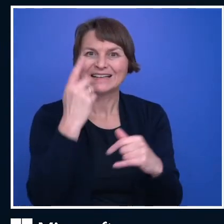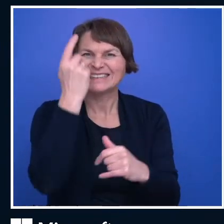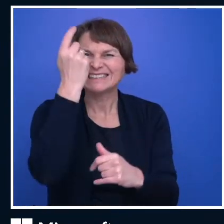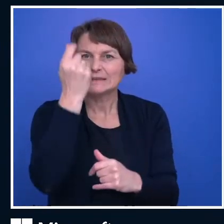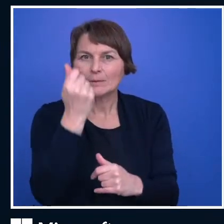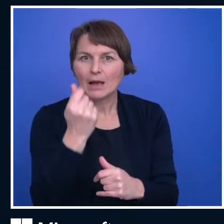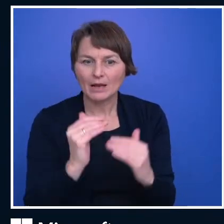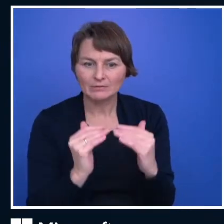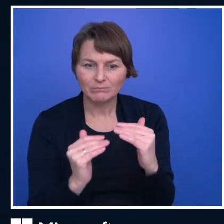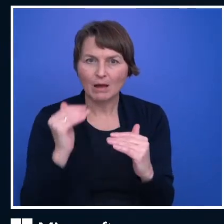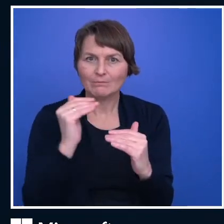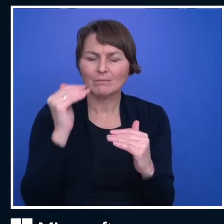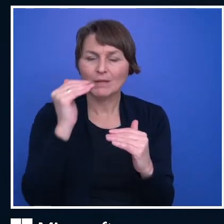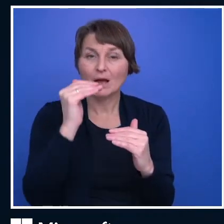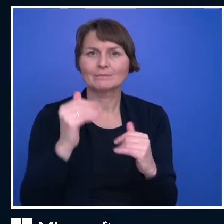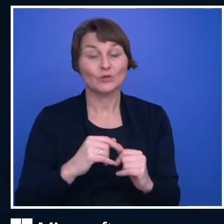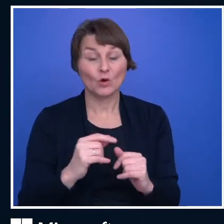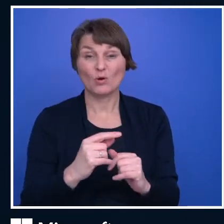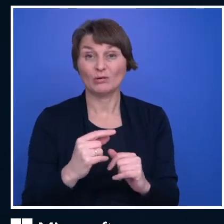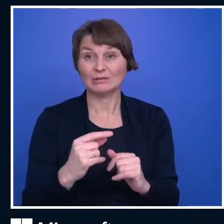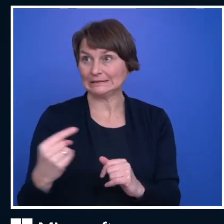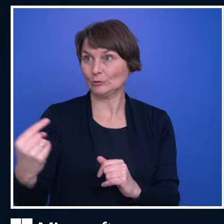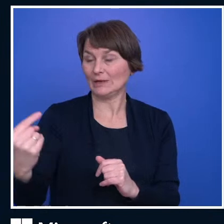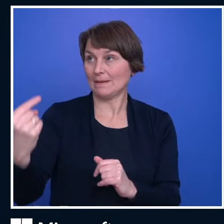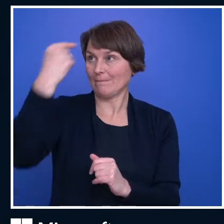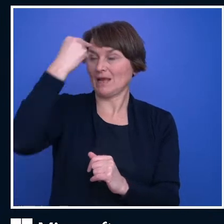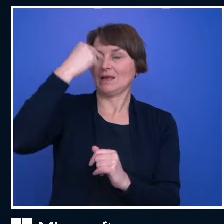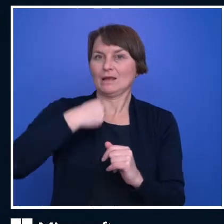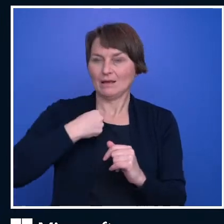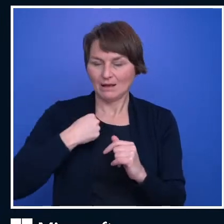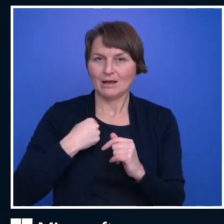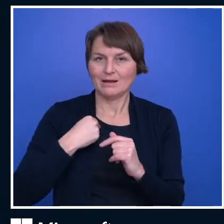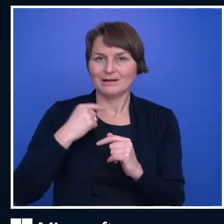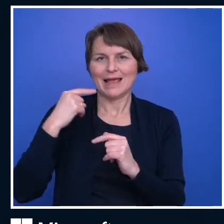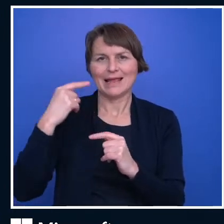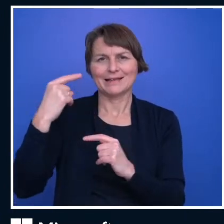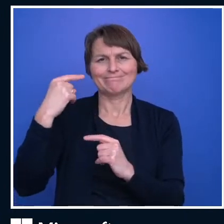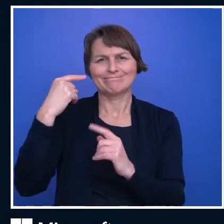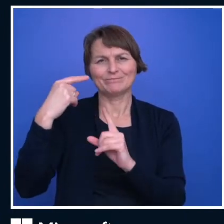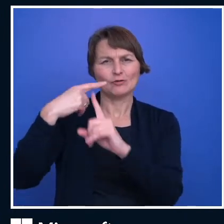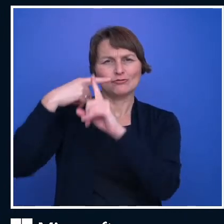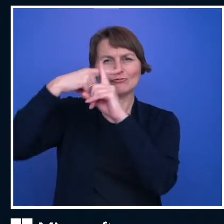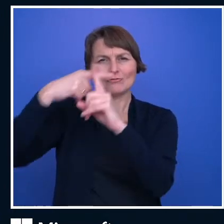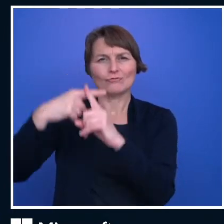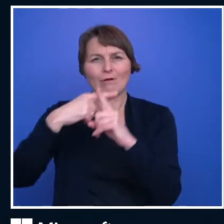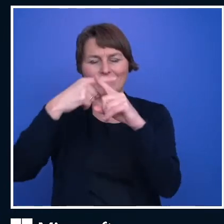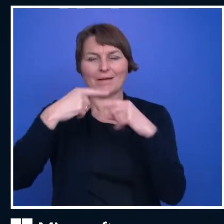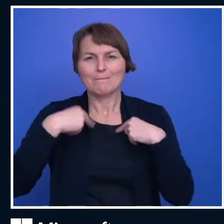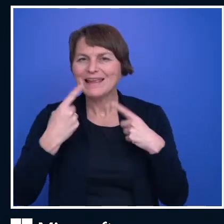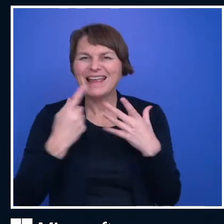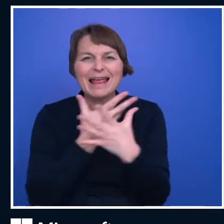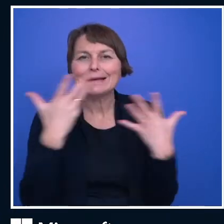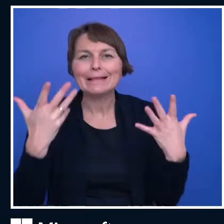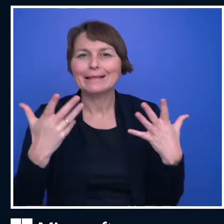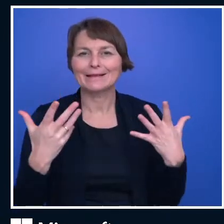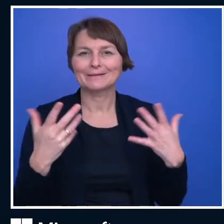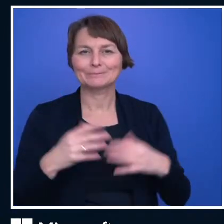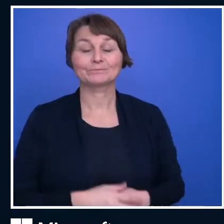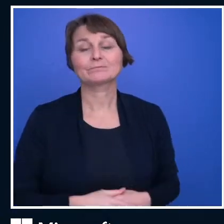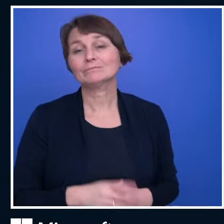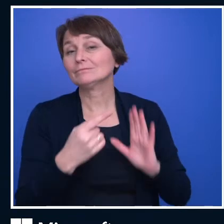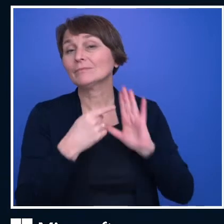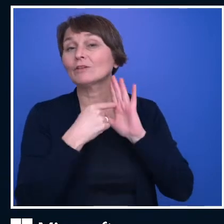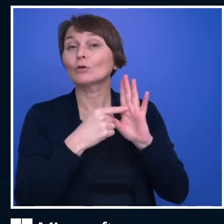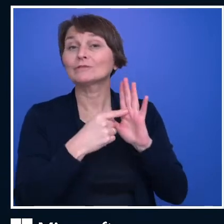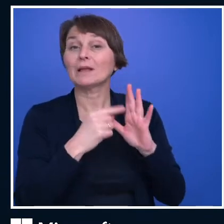Have you noticed when you go on any site on the internet that there are recommendations? So if we're following a streaming service to